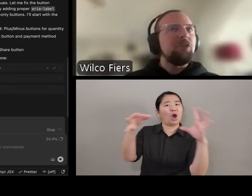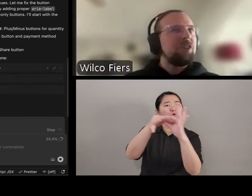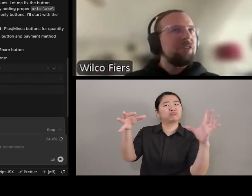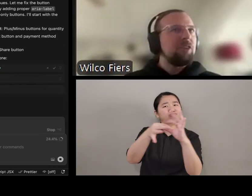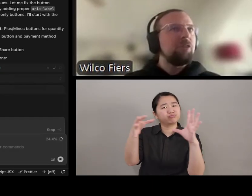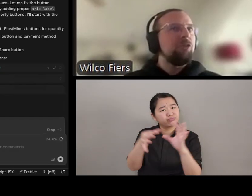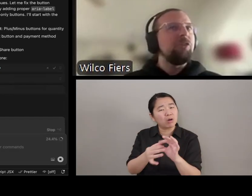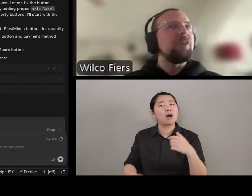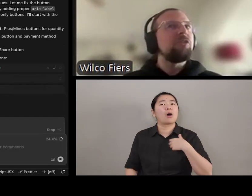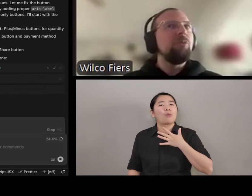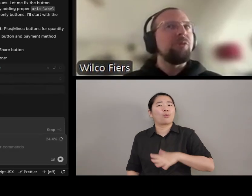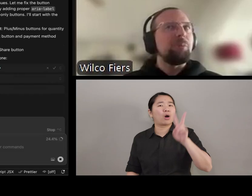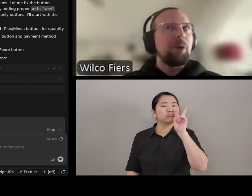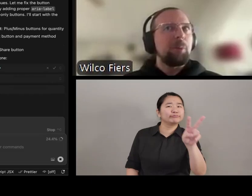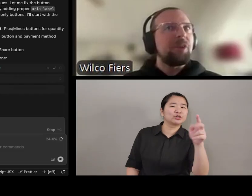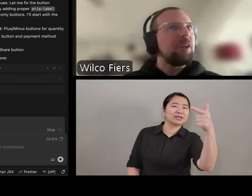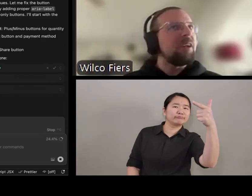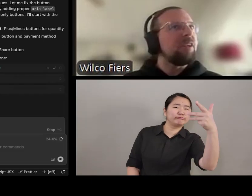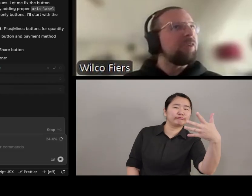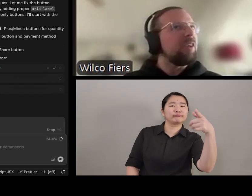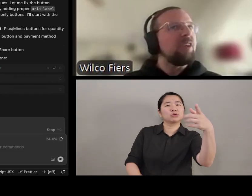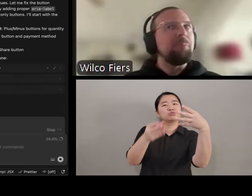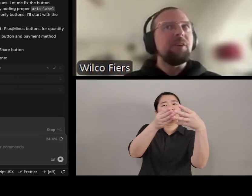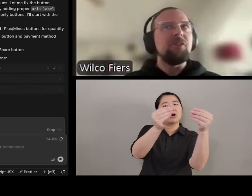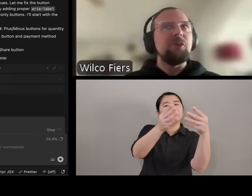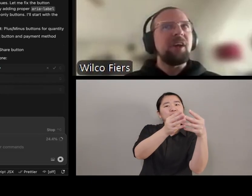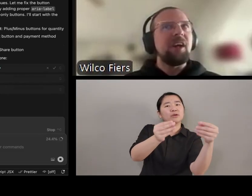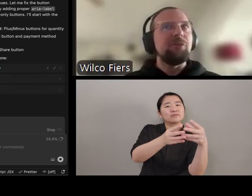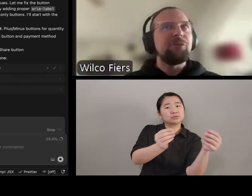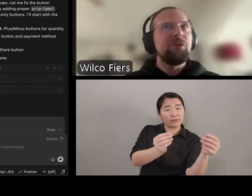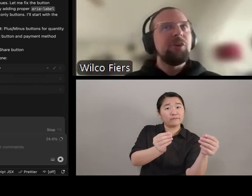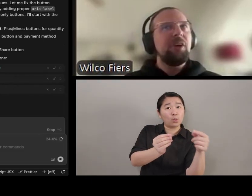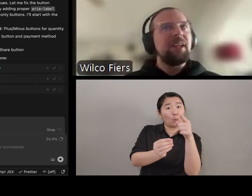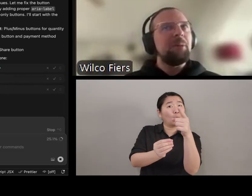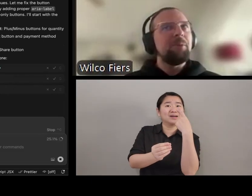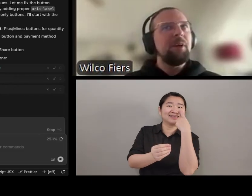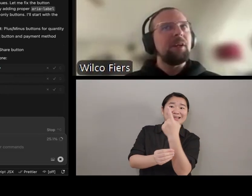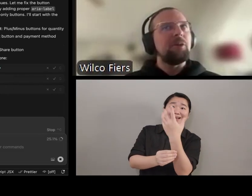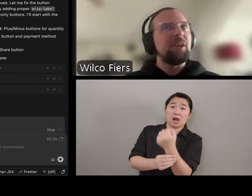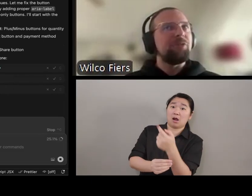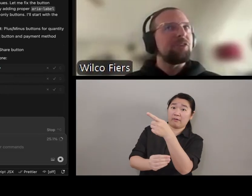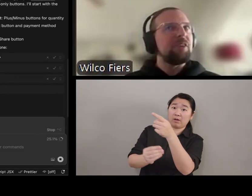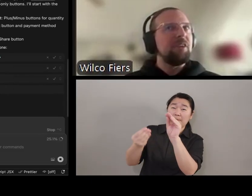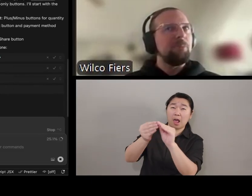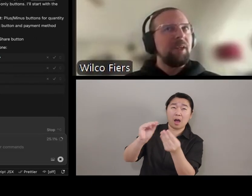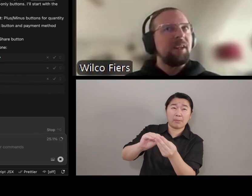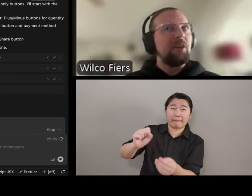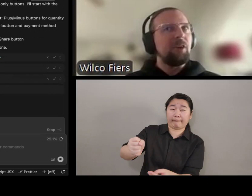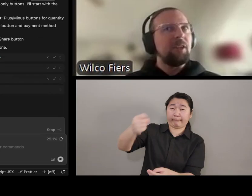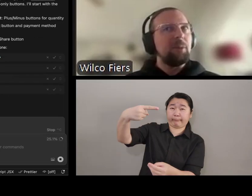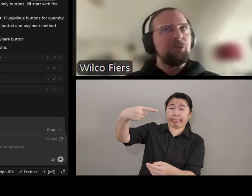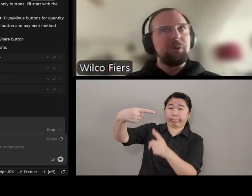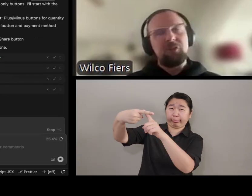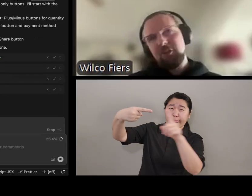about suggesting a solution to this. One of the problems that it identified is that buttons don't have a name, and the way it fixed it is by adding